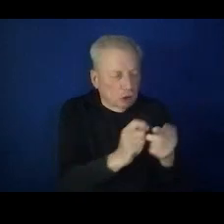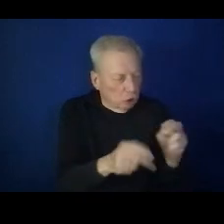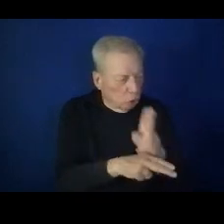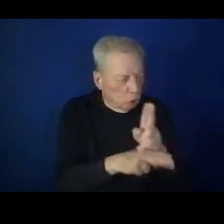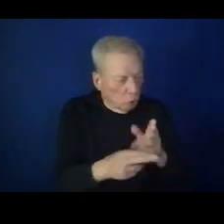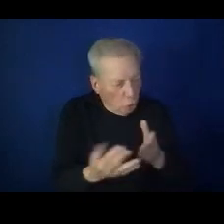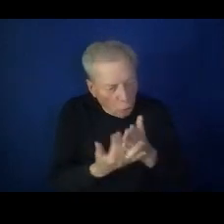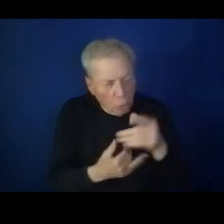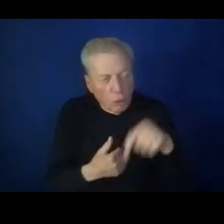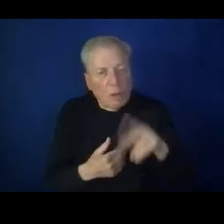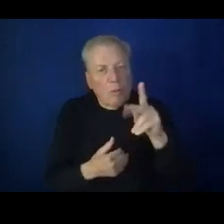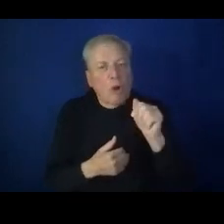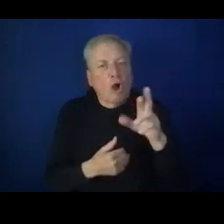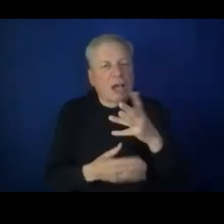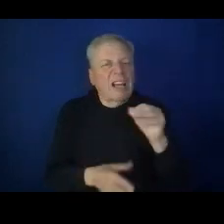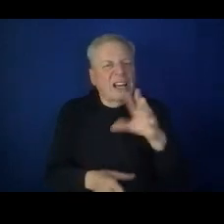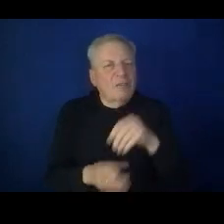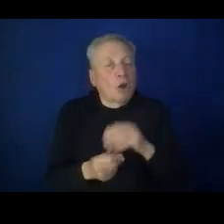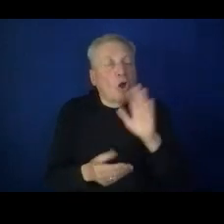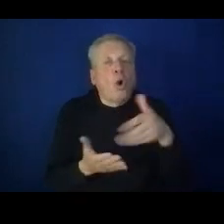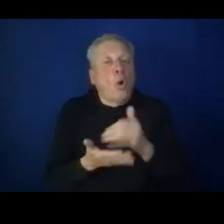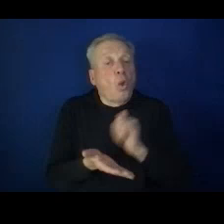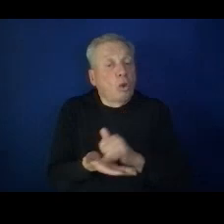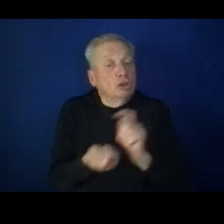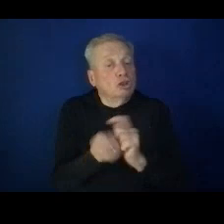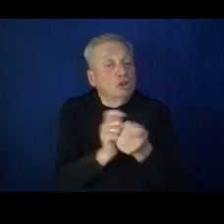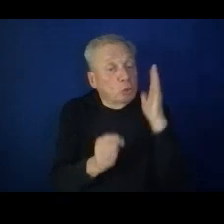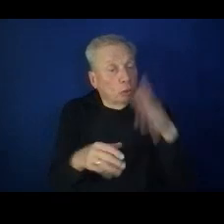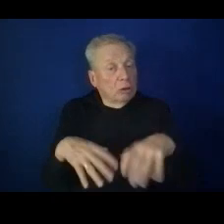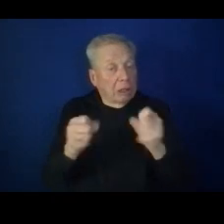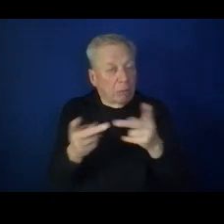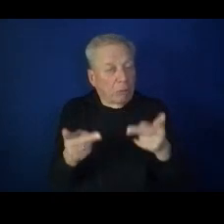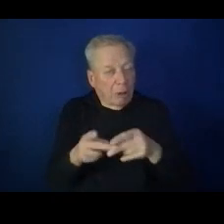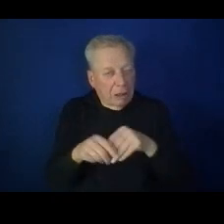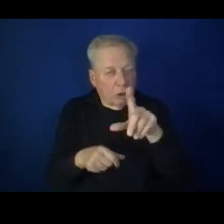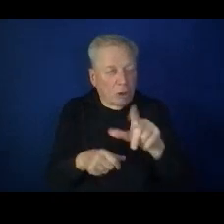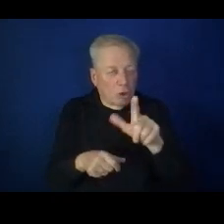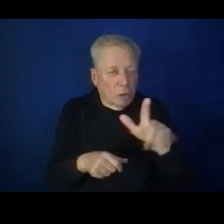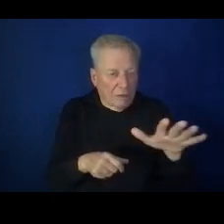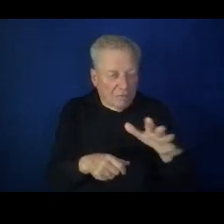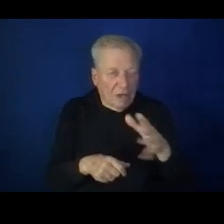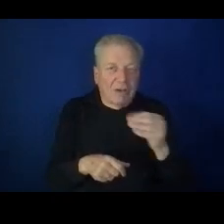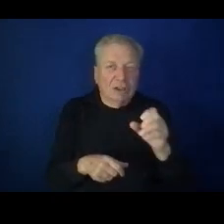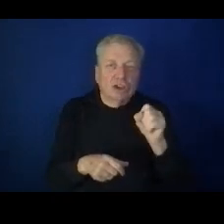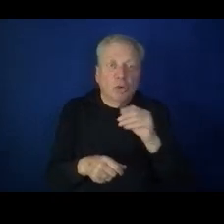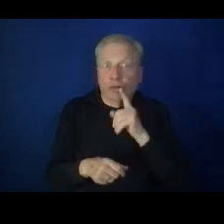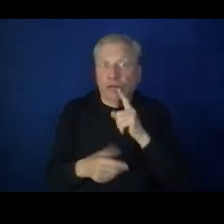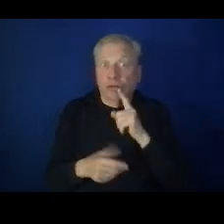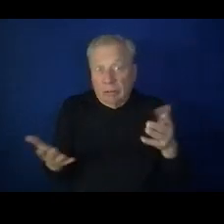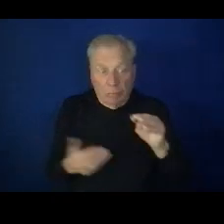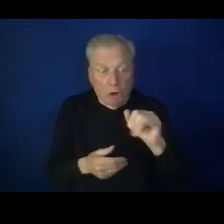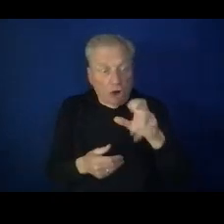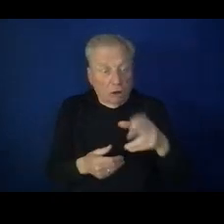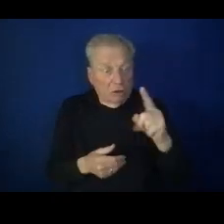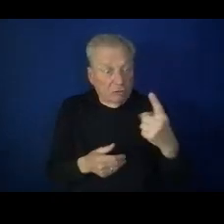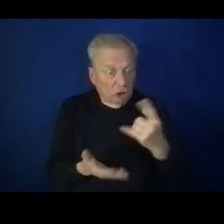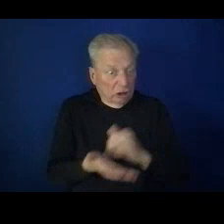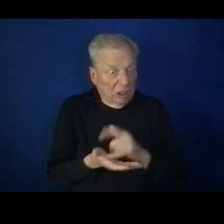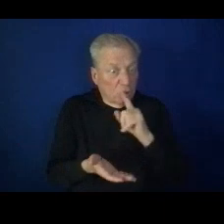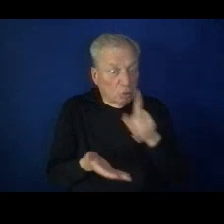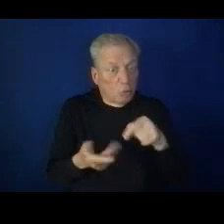and everything. So those changes will take place again in 2025. So essentially March 1st, which is when those